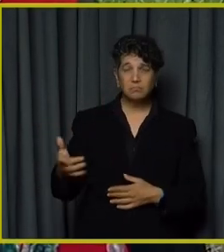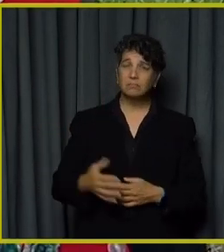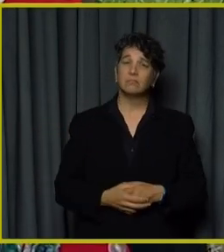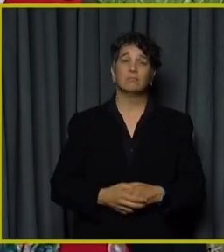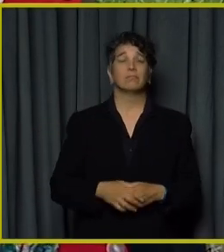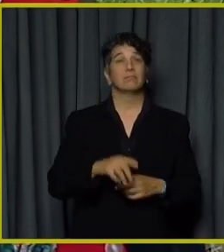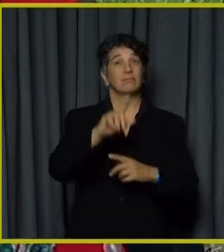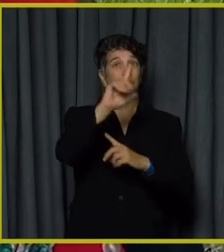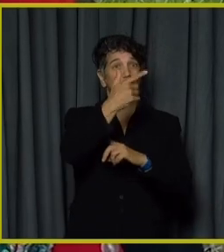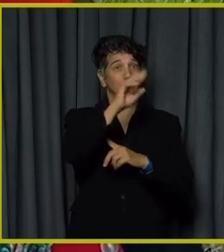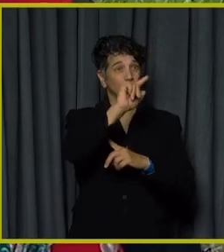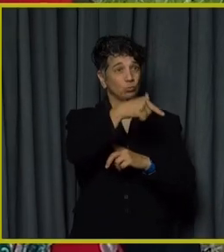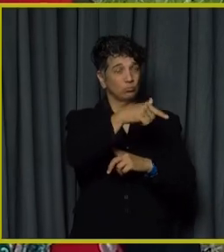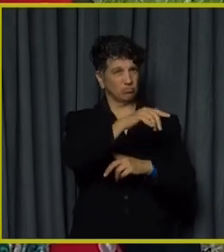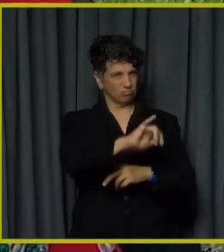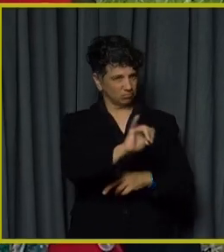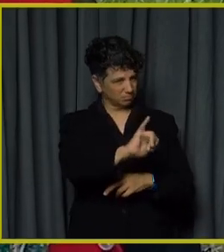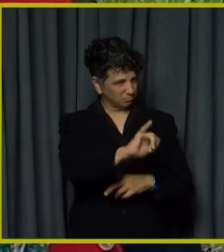LGBTQIA2A+,